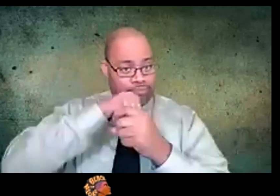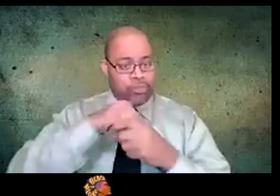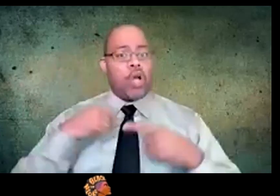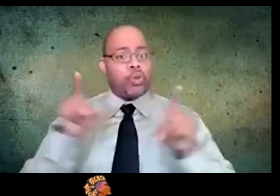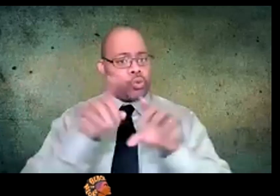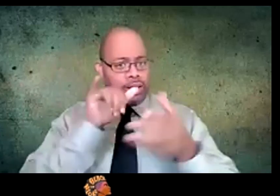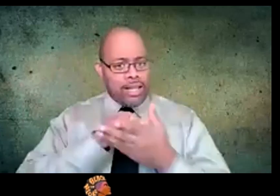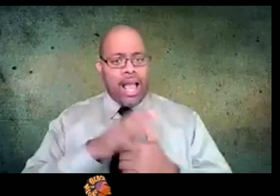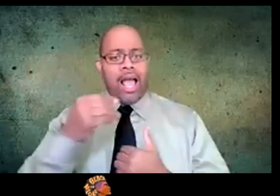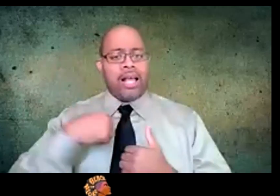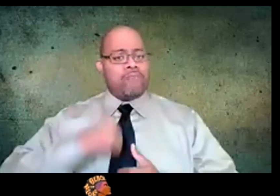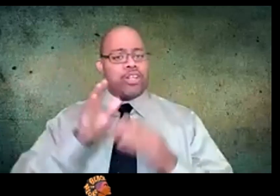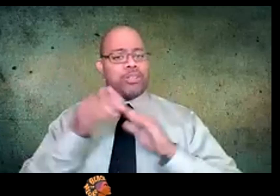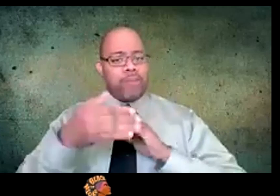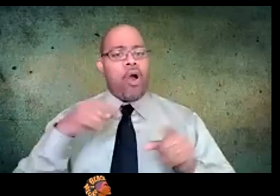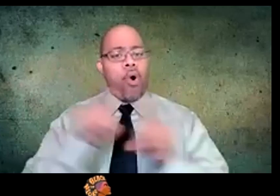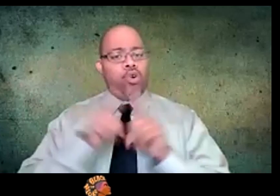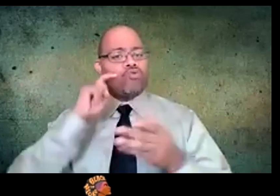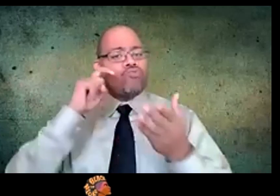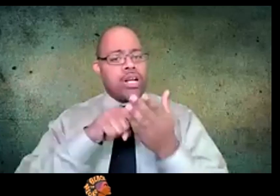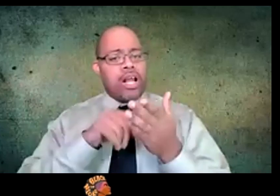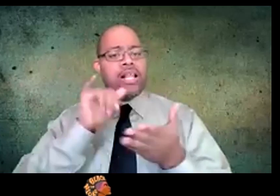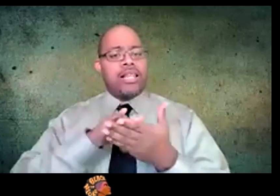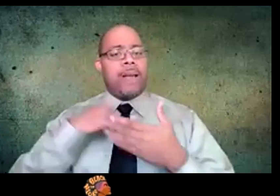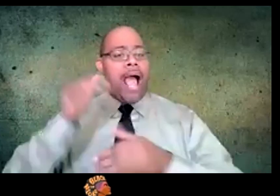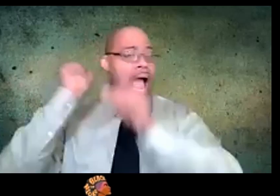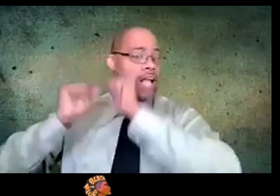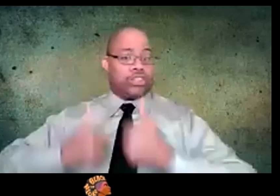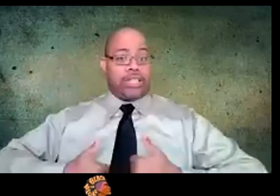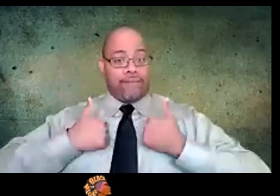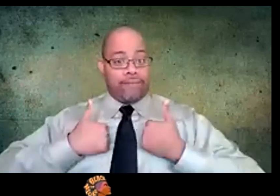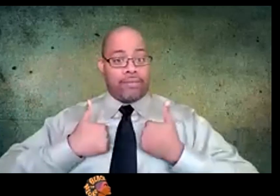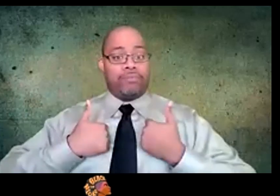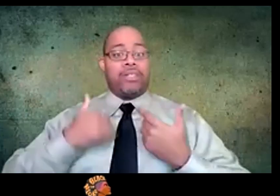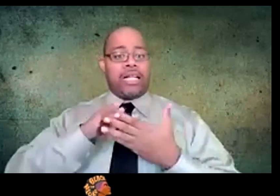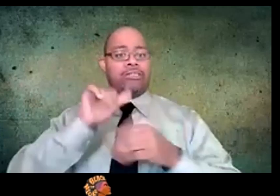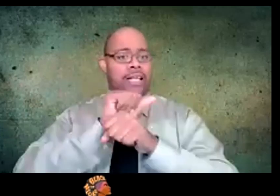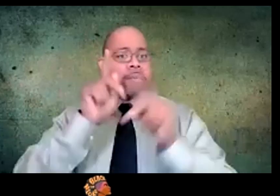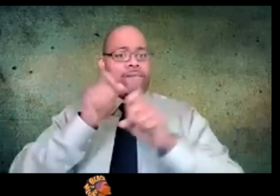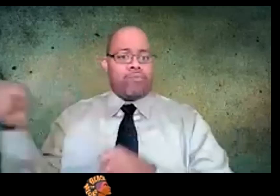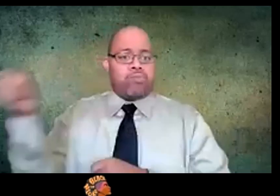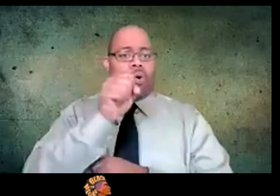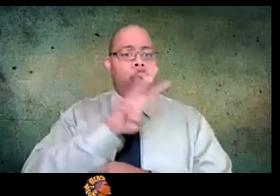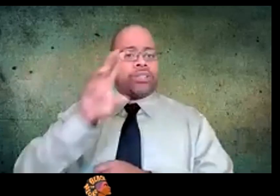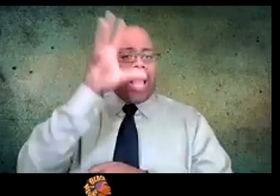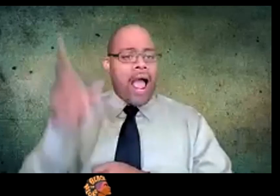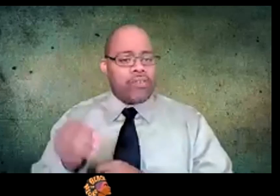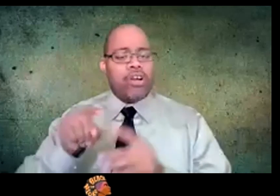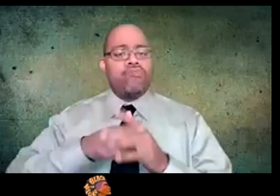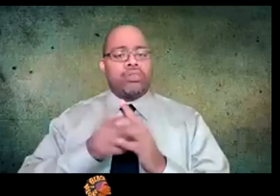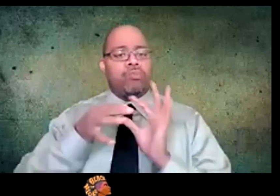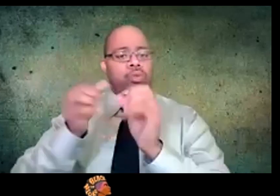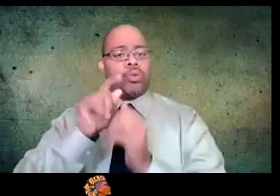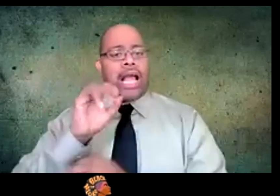this, and as a proud Jamaican, I also recognize that the land my ancestors came to inhabit as enslaved persons from West Africa originally belonged to the